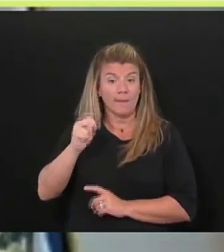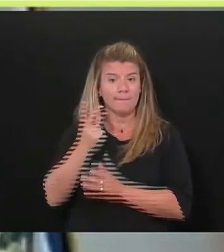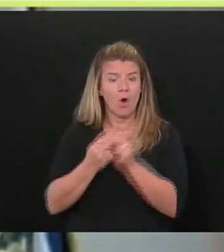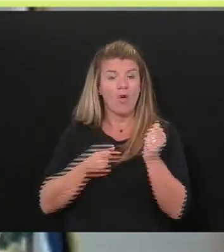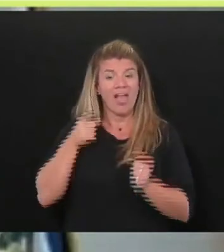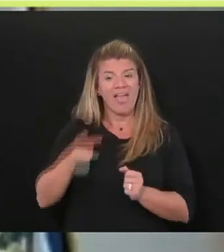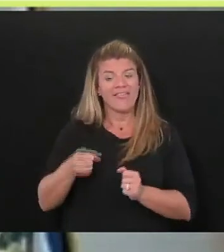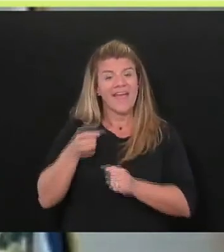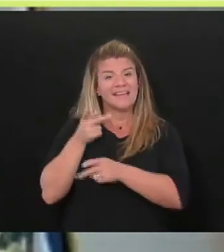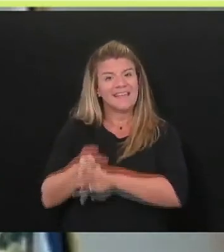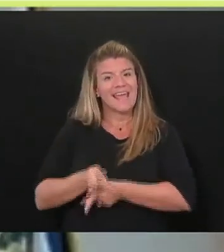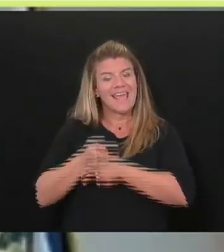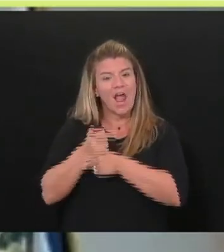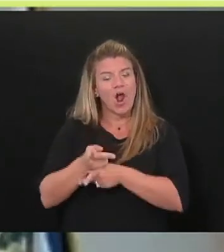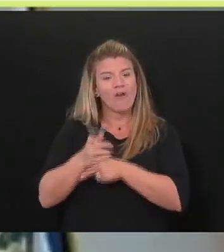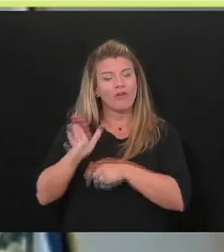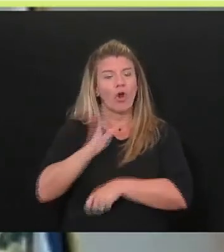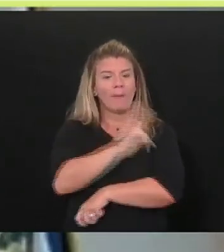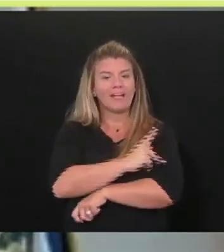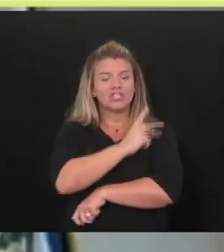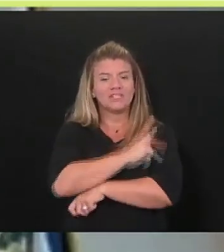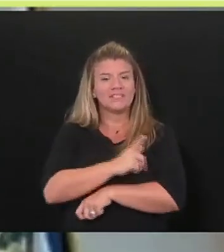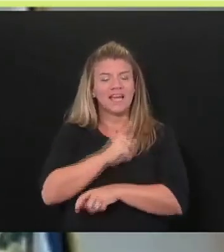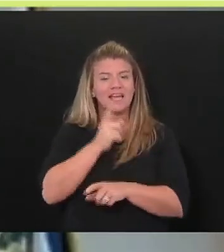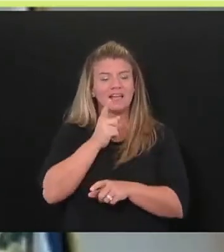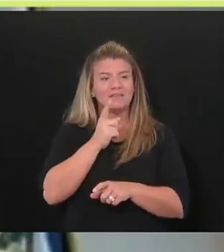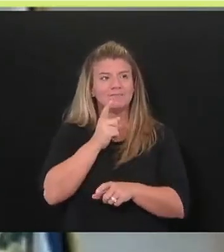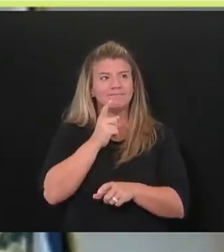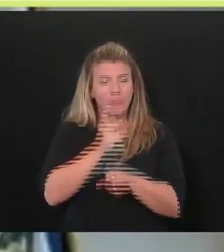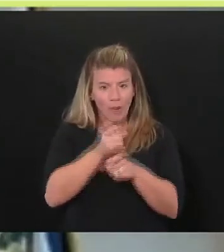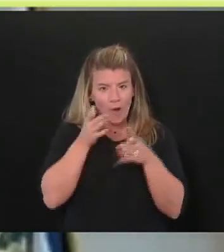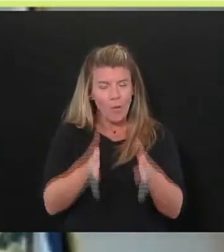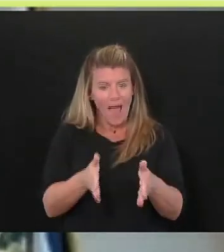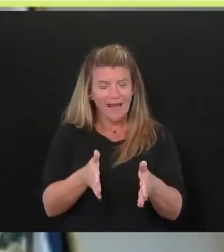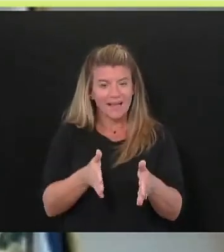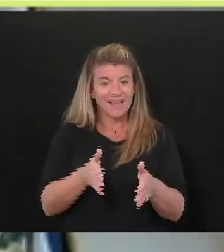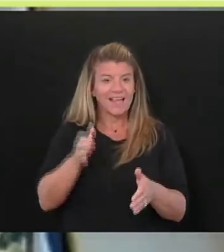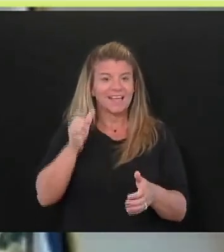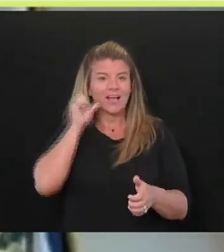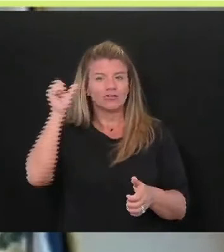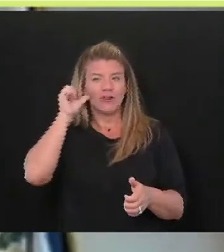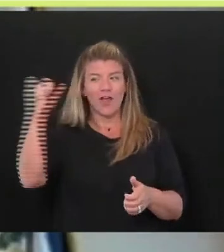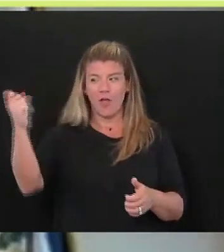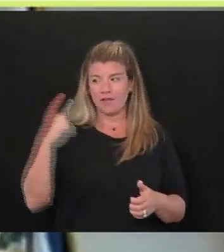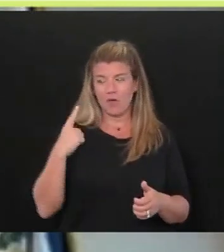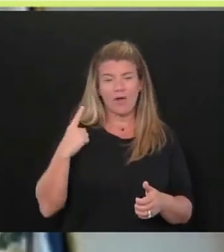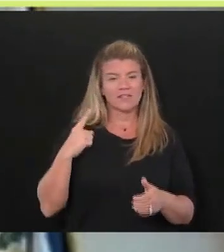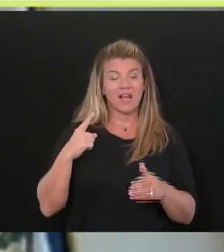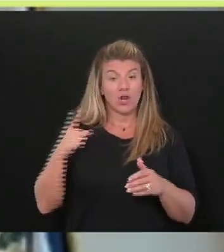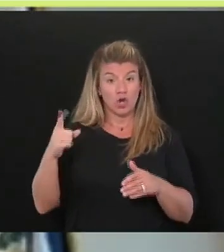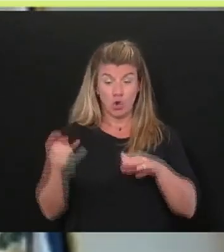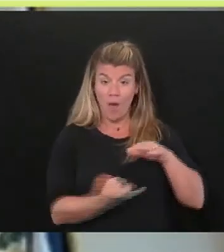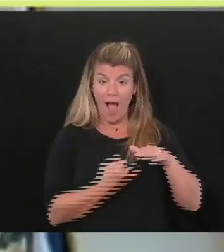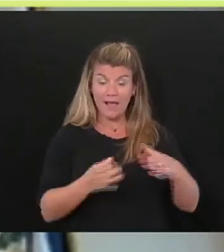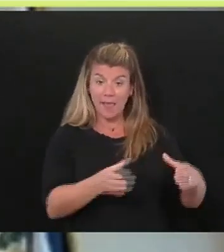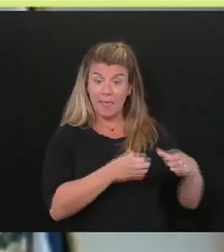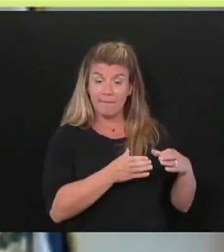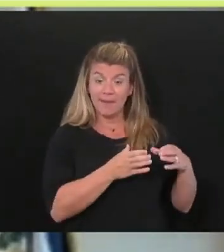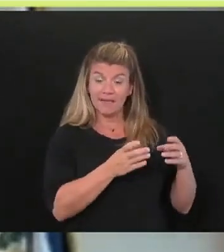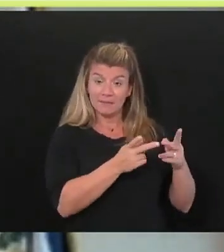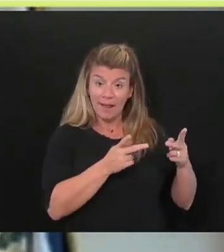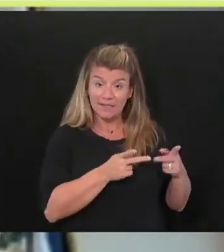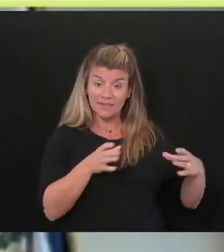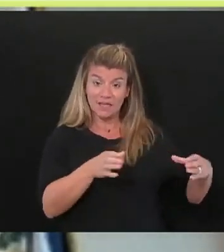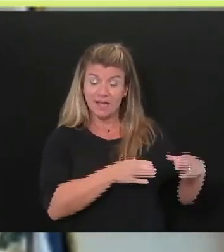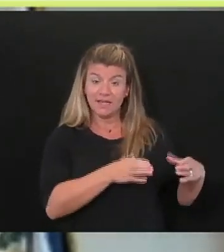take care of these patients in a manner. It was a great question yesterday with regard to isolating those patients in a specific unit where everyone